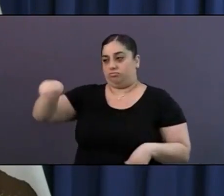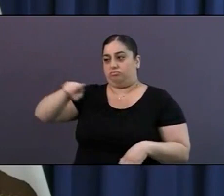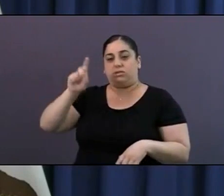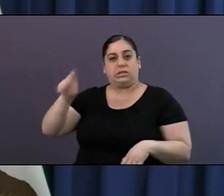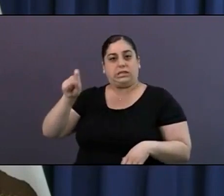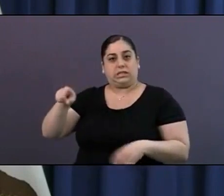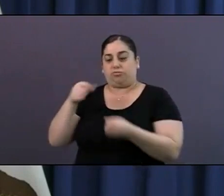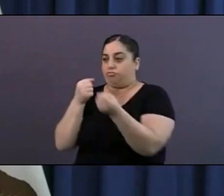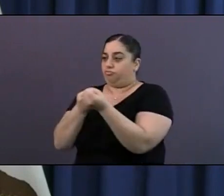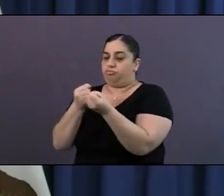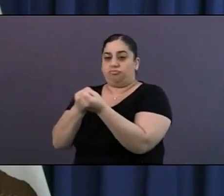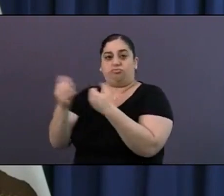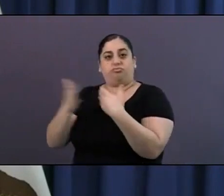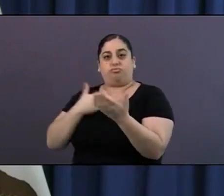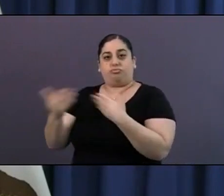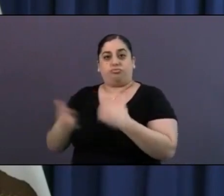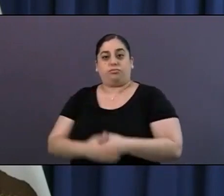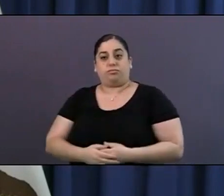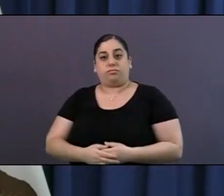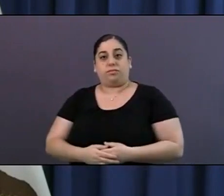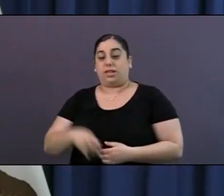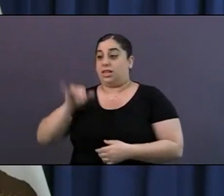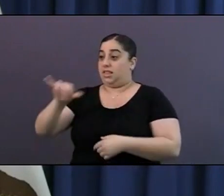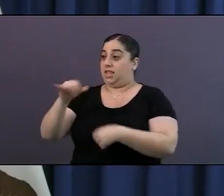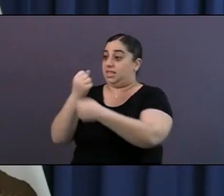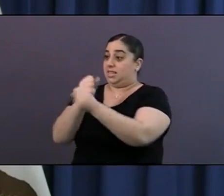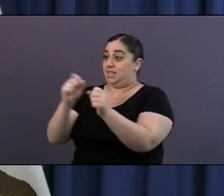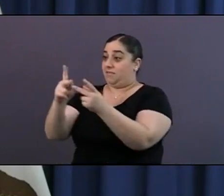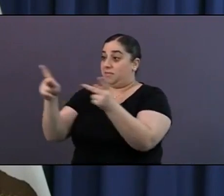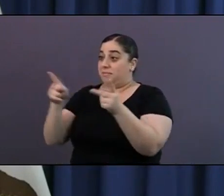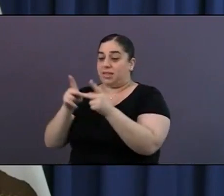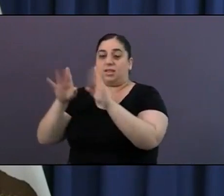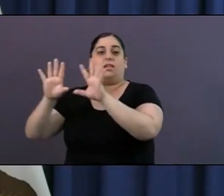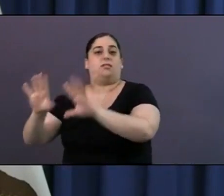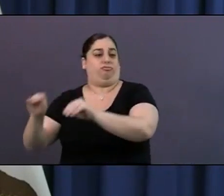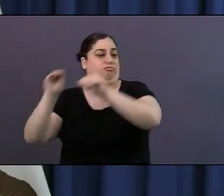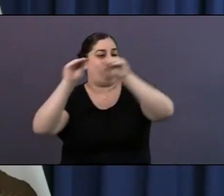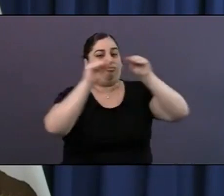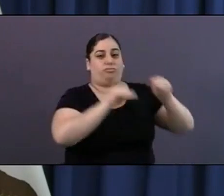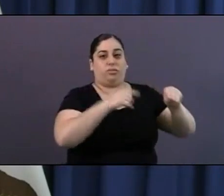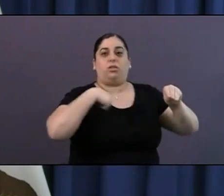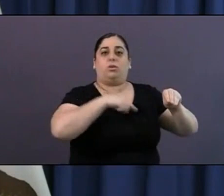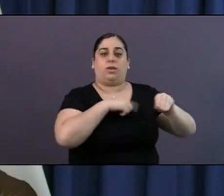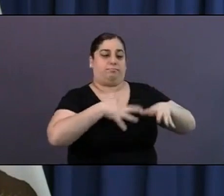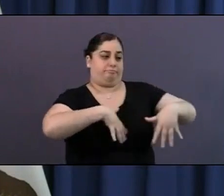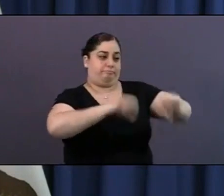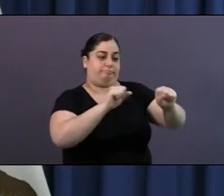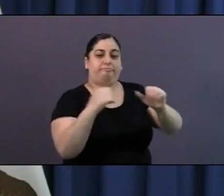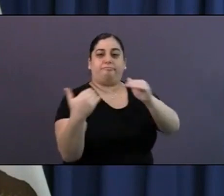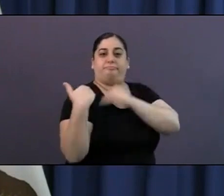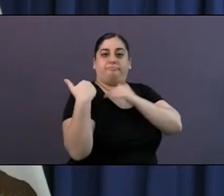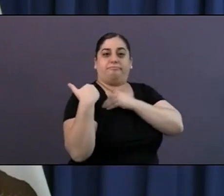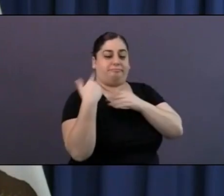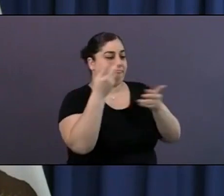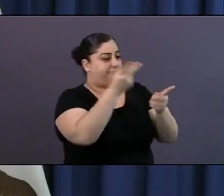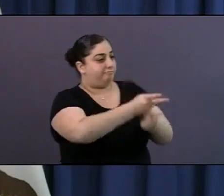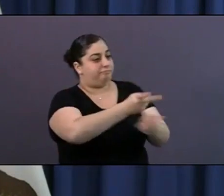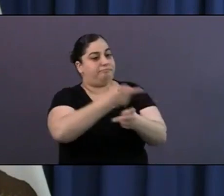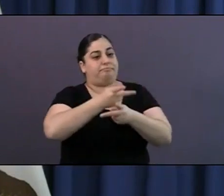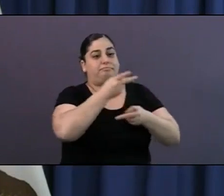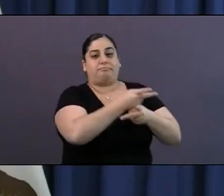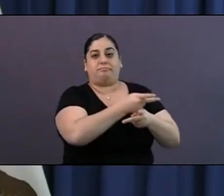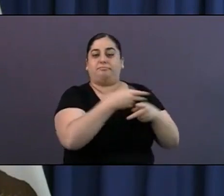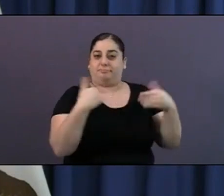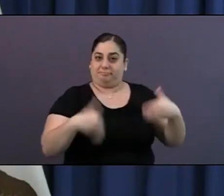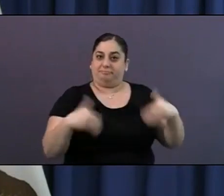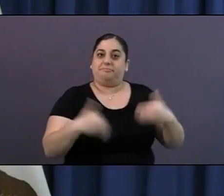incredible opportunity to acquire this structure from San. This incredible opportunity came up quickly, and the City